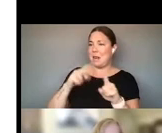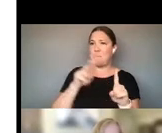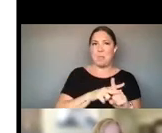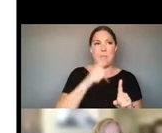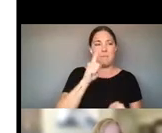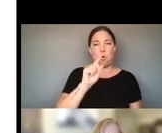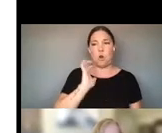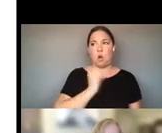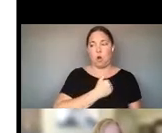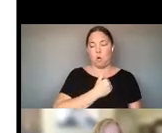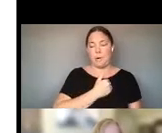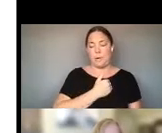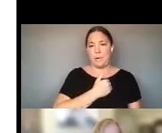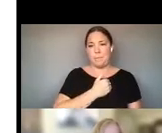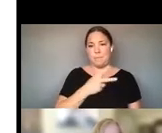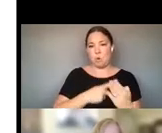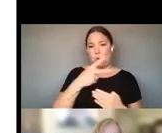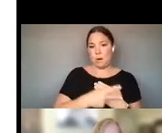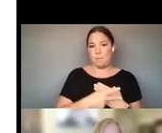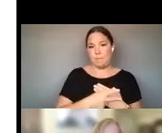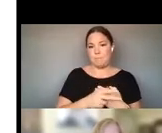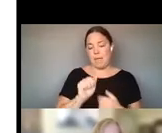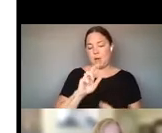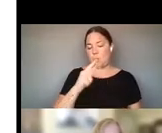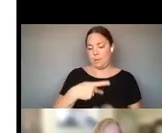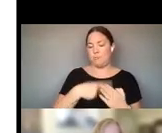for our program, our ARP program?